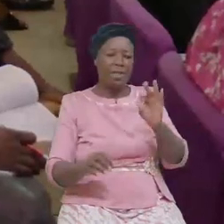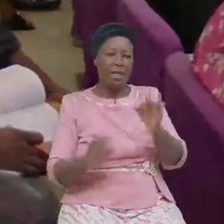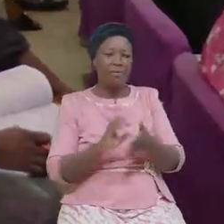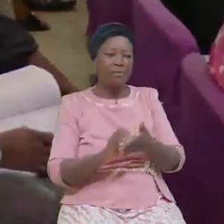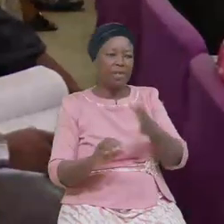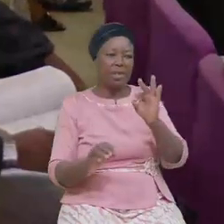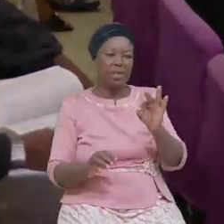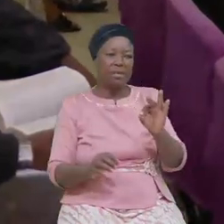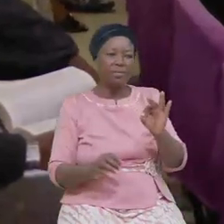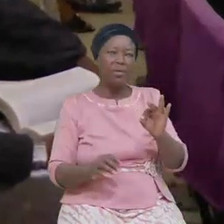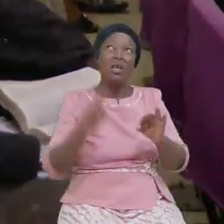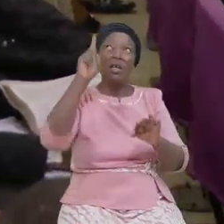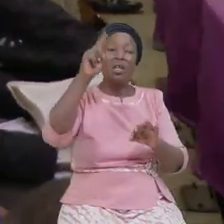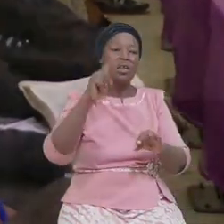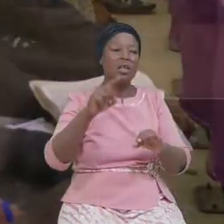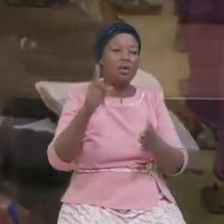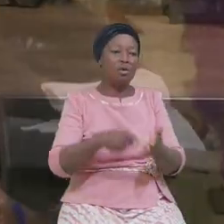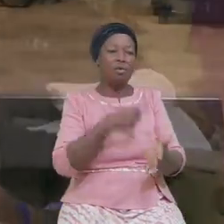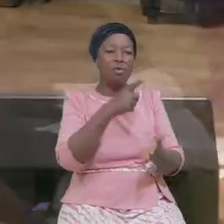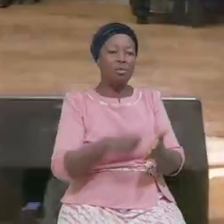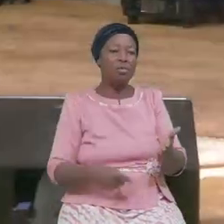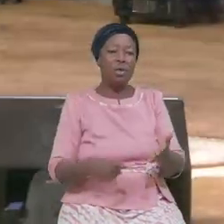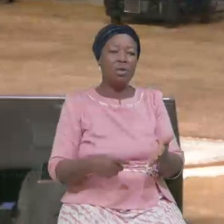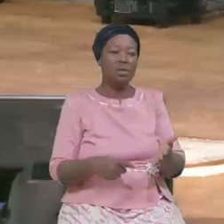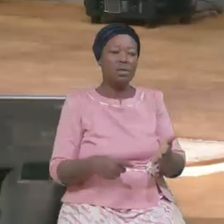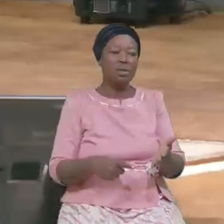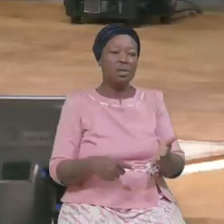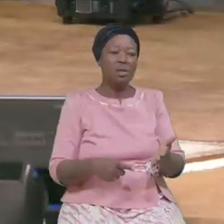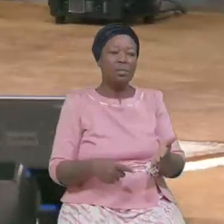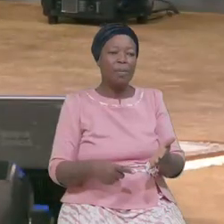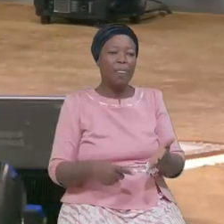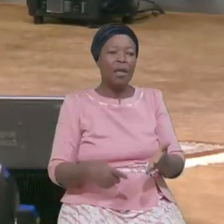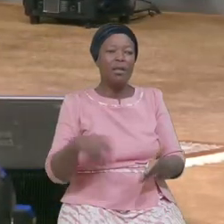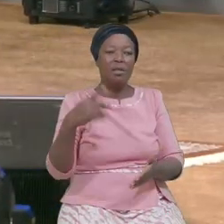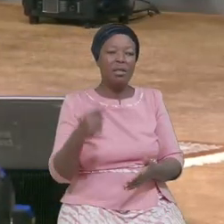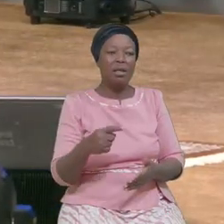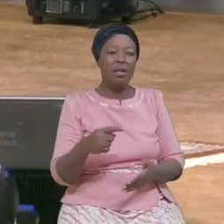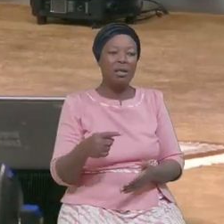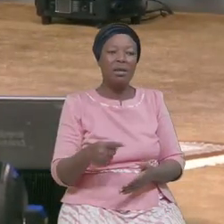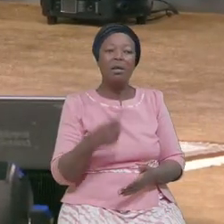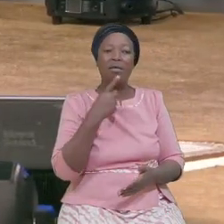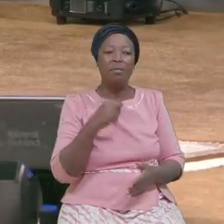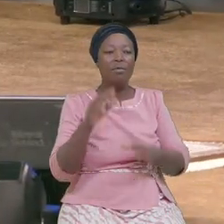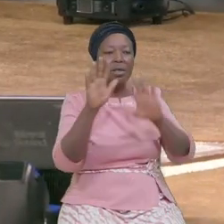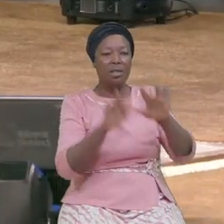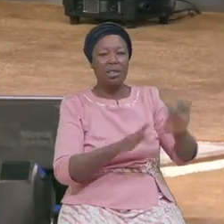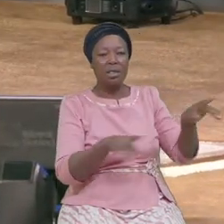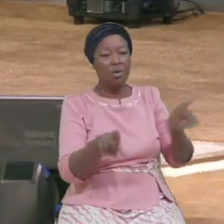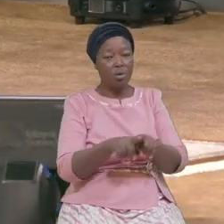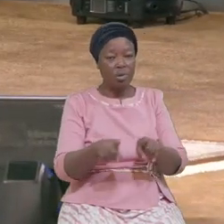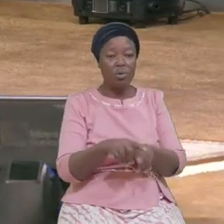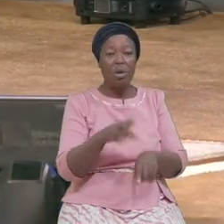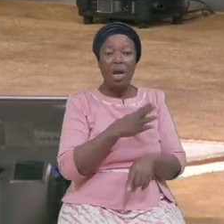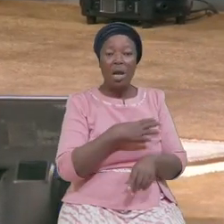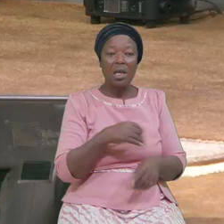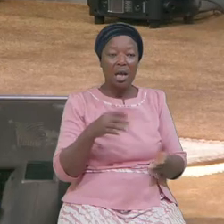verse 9, he rebuked the Red Sea also, and it was dried